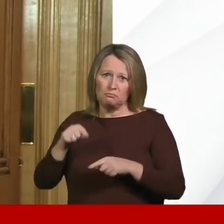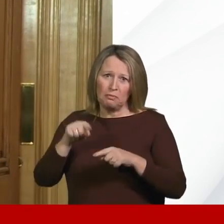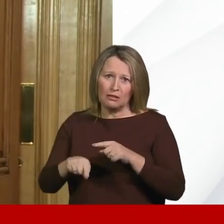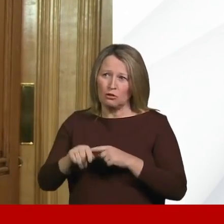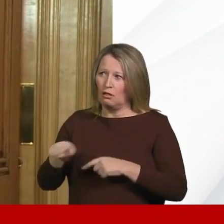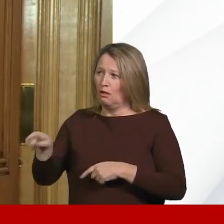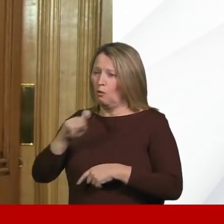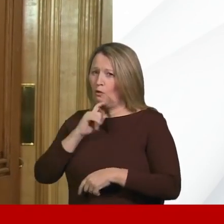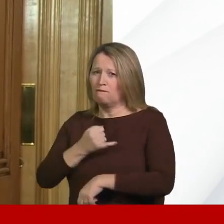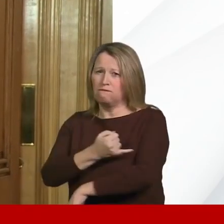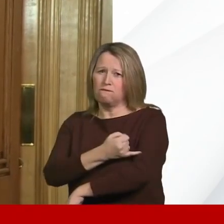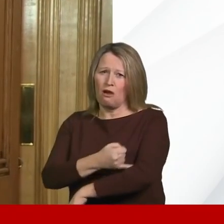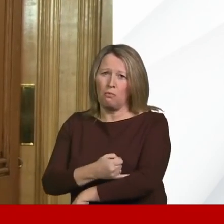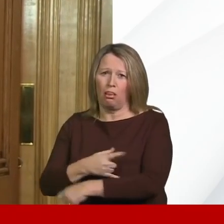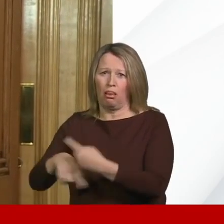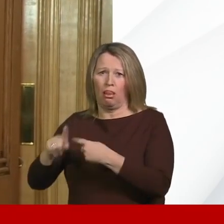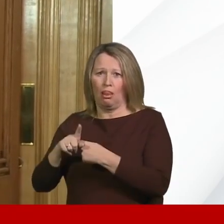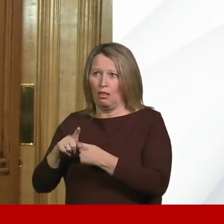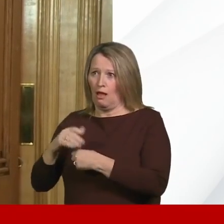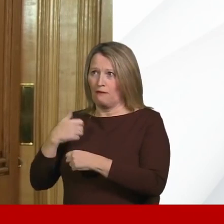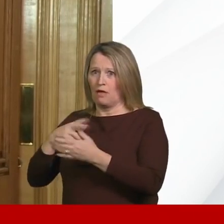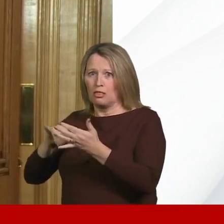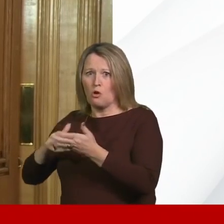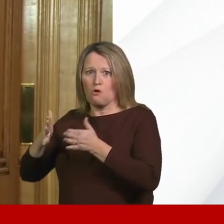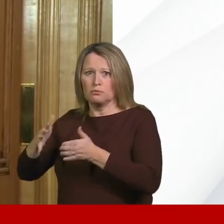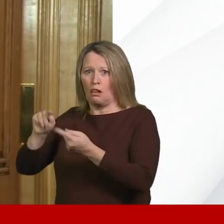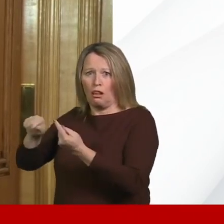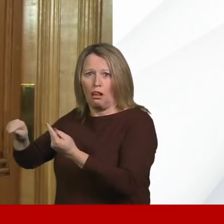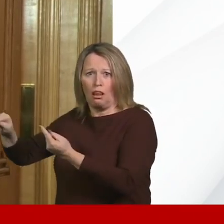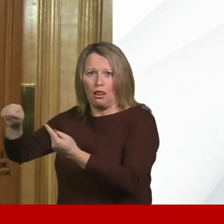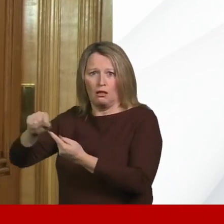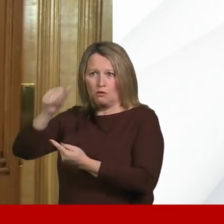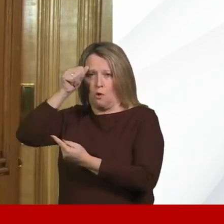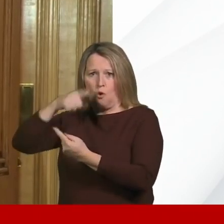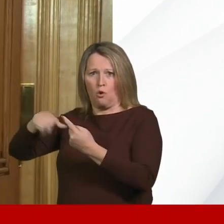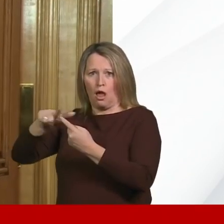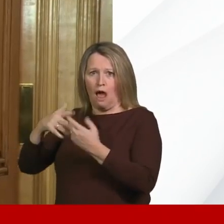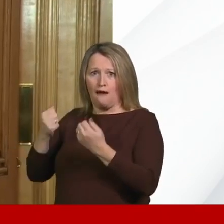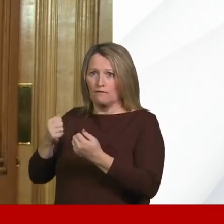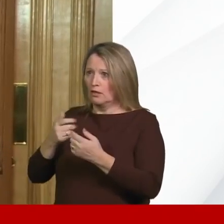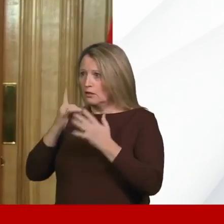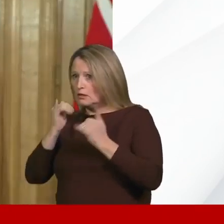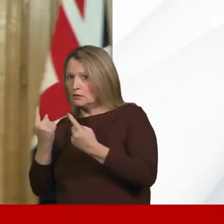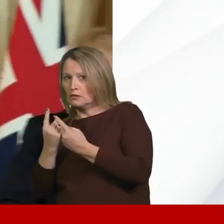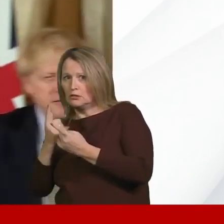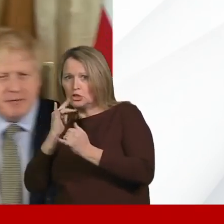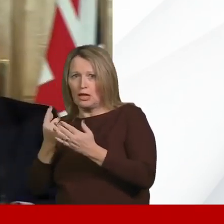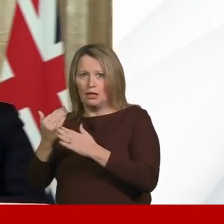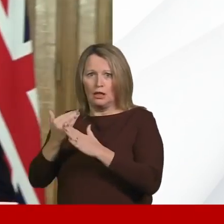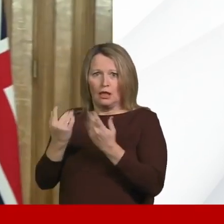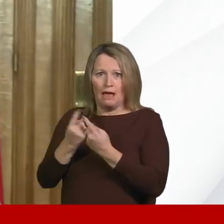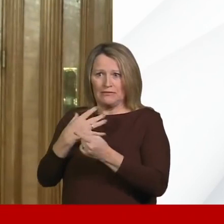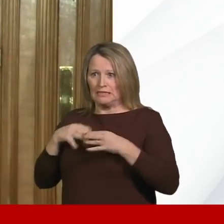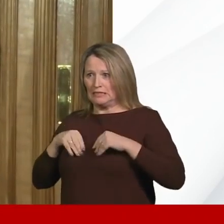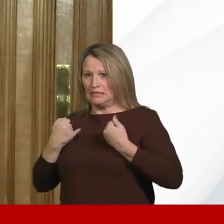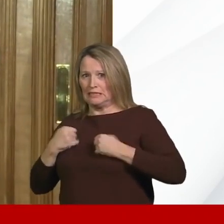disease and are therefore safe to work with our vulnerable group, that increases our opportunities around our interventions. And everybody can see the immense